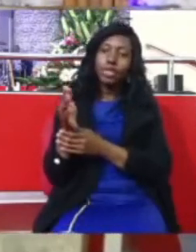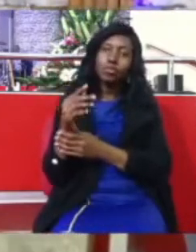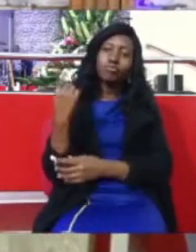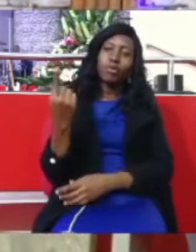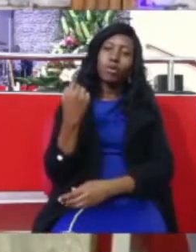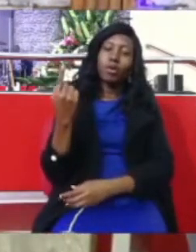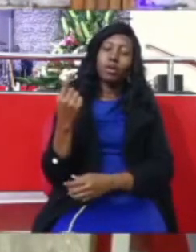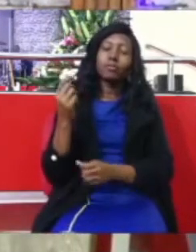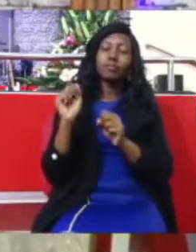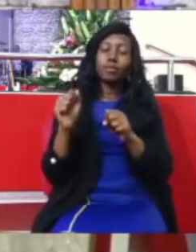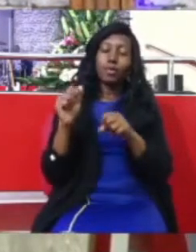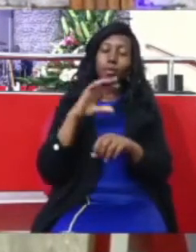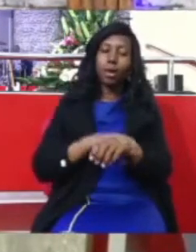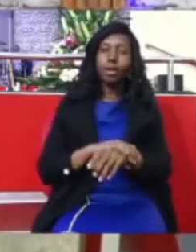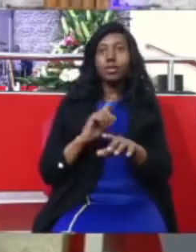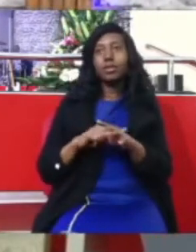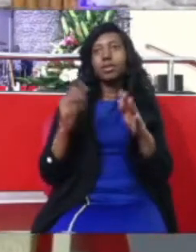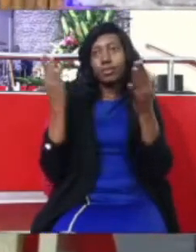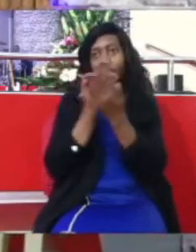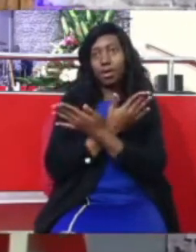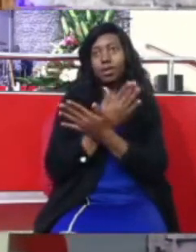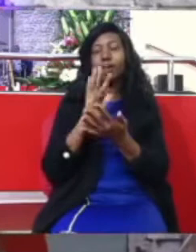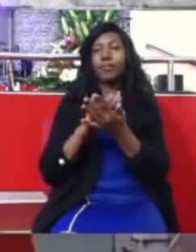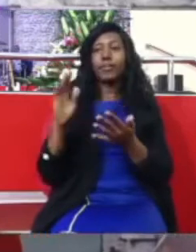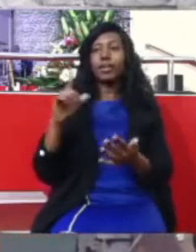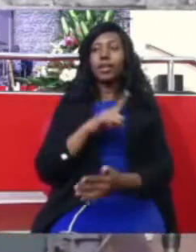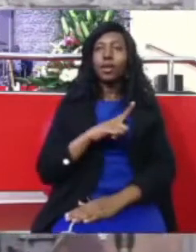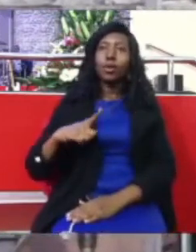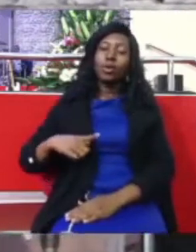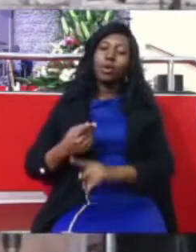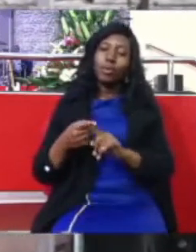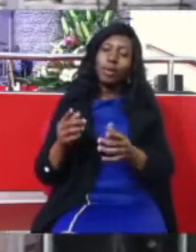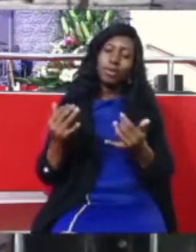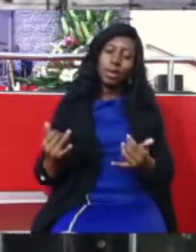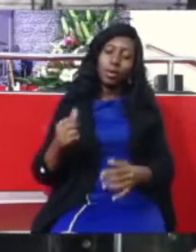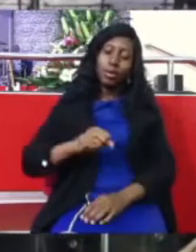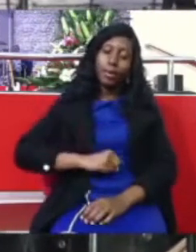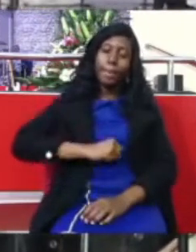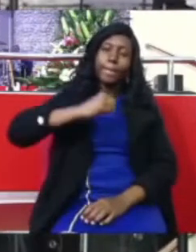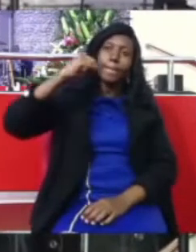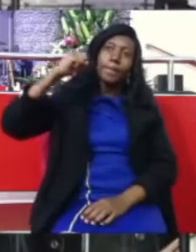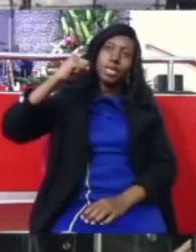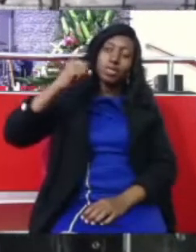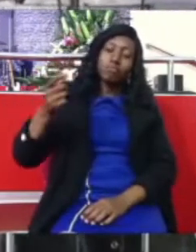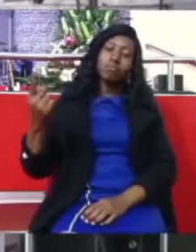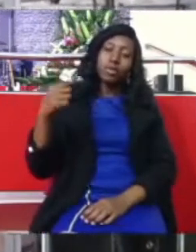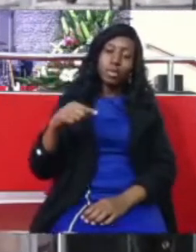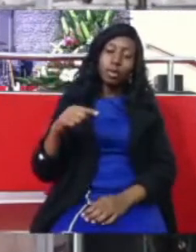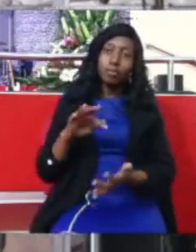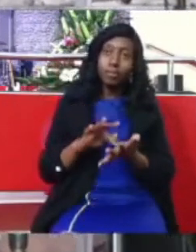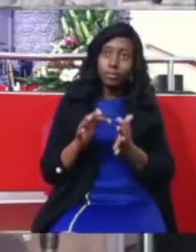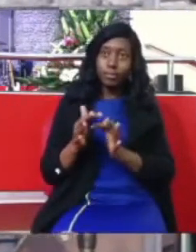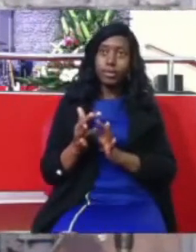during the night. Bwana asifiwe. But now the master is coming, the king of kings, the creator of all